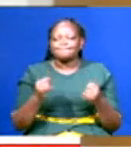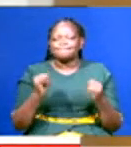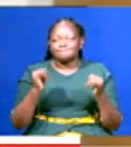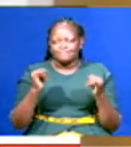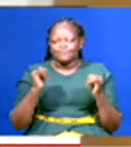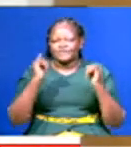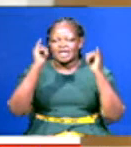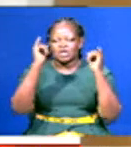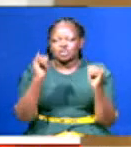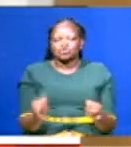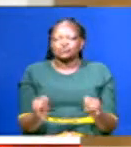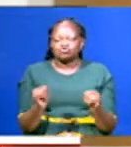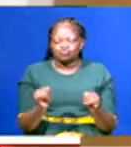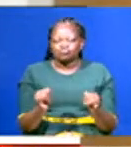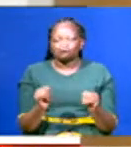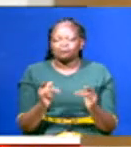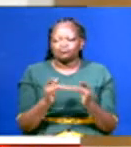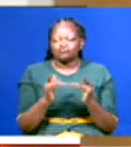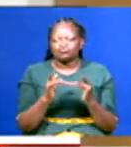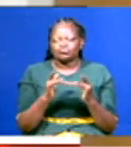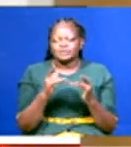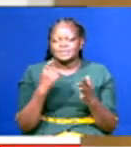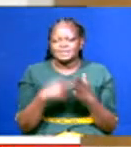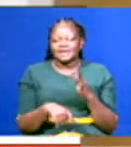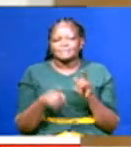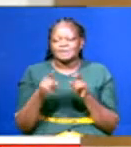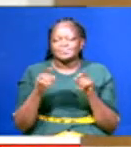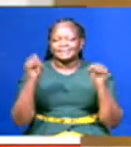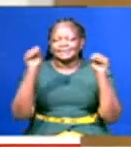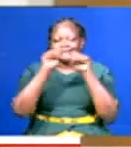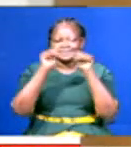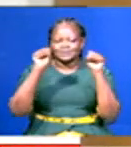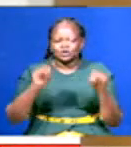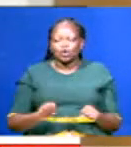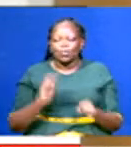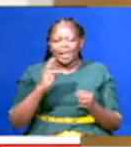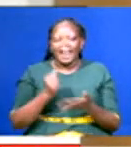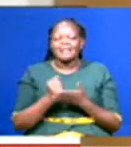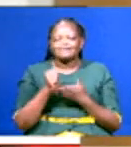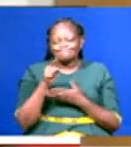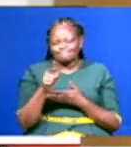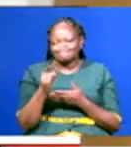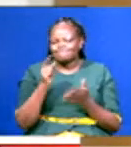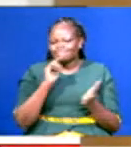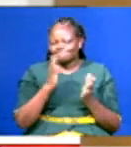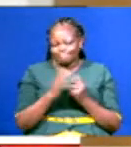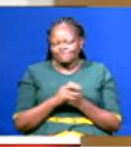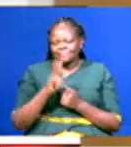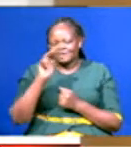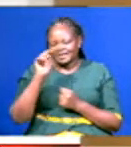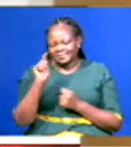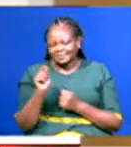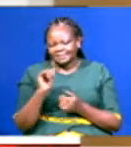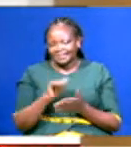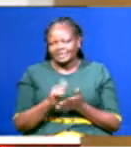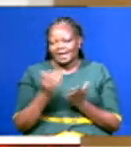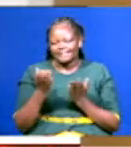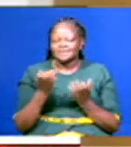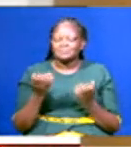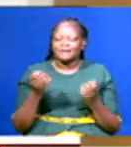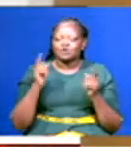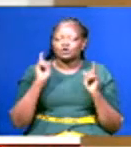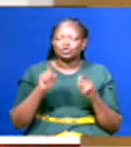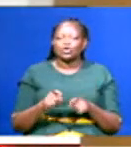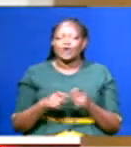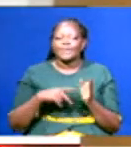new electronic tax invoice management system will help the taxman approximate VAT that businesses are supposed to